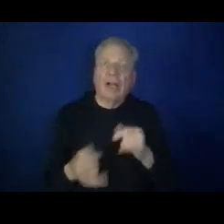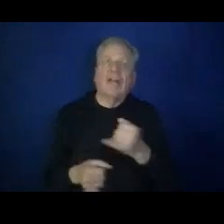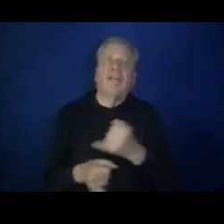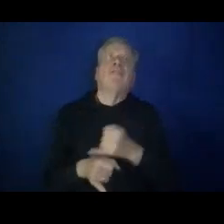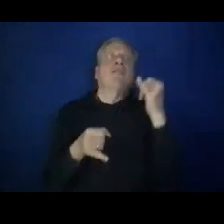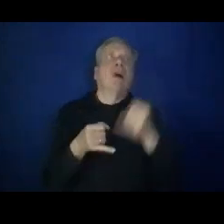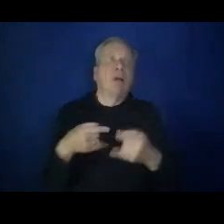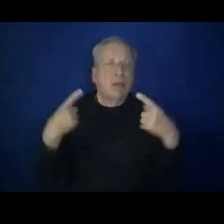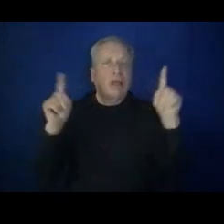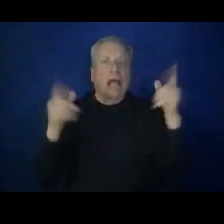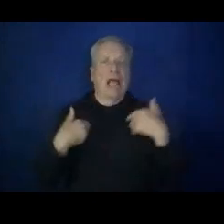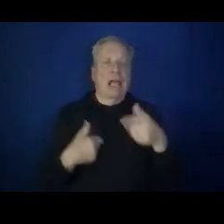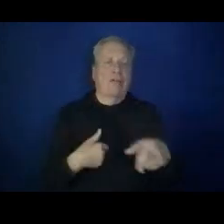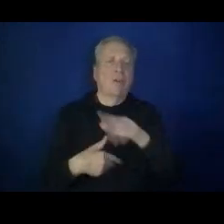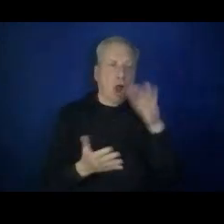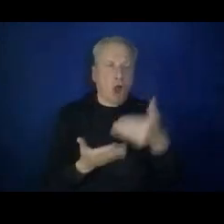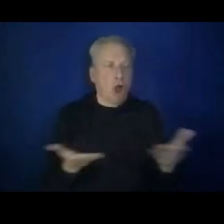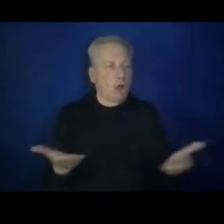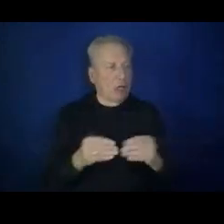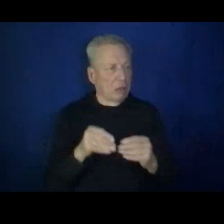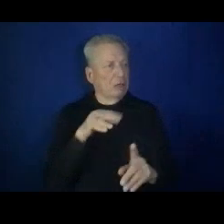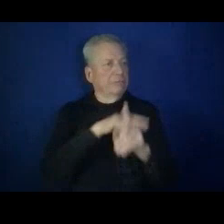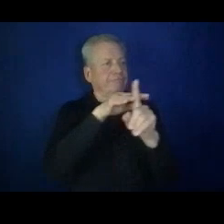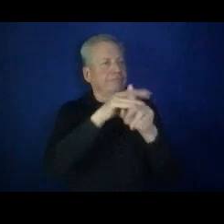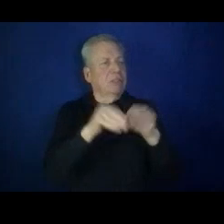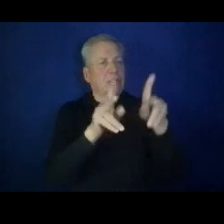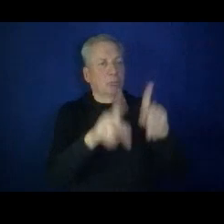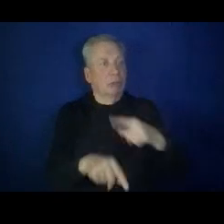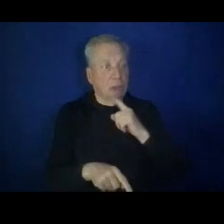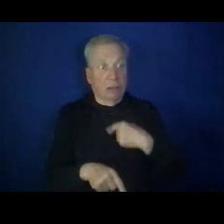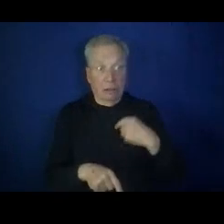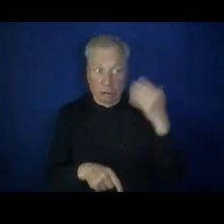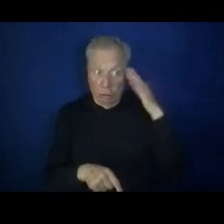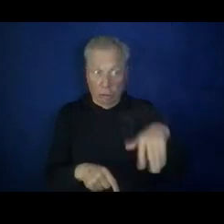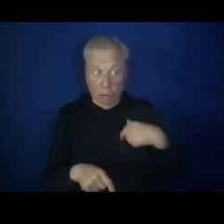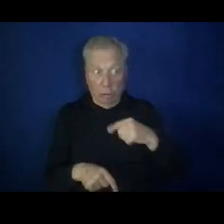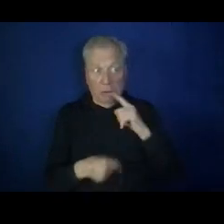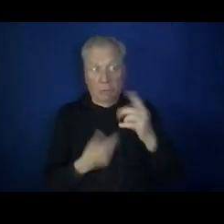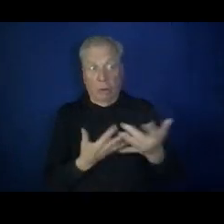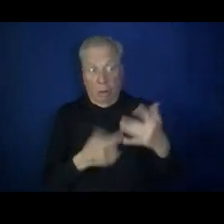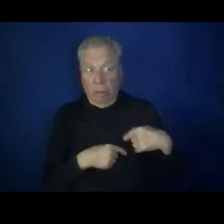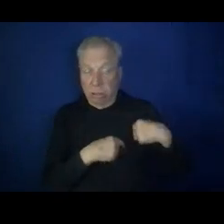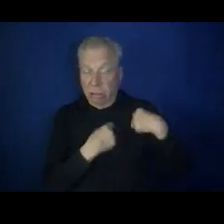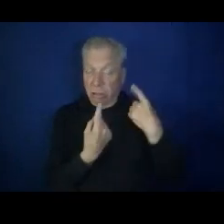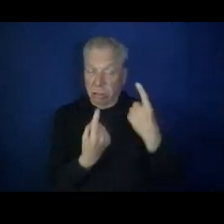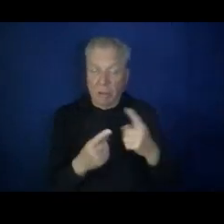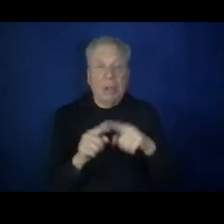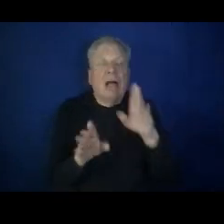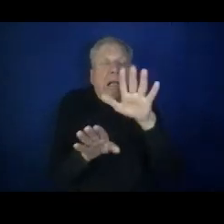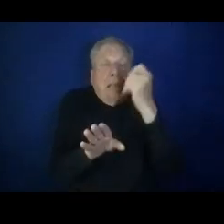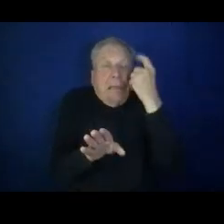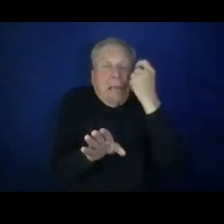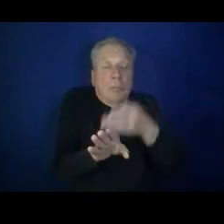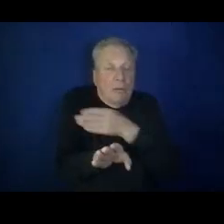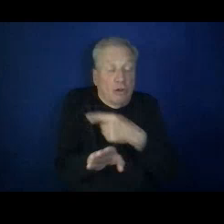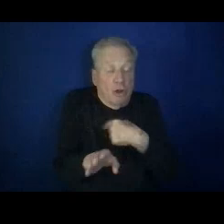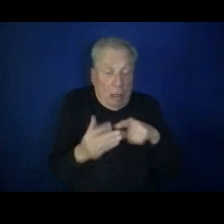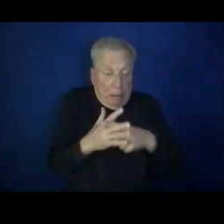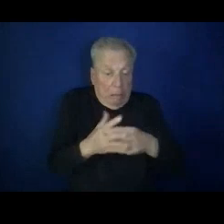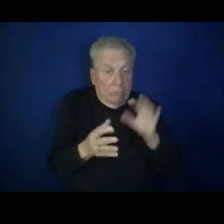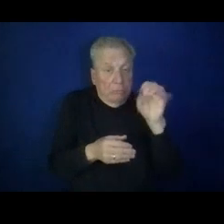you all here in person. I know I've been waiting some time. Before I begin, I wanted to recognize